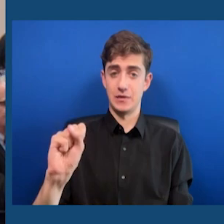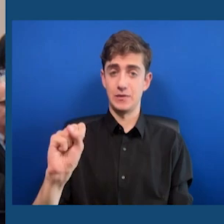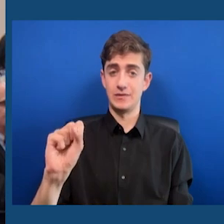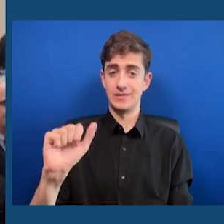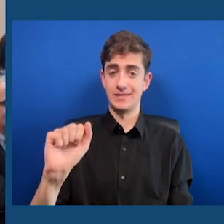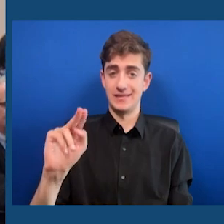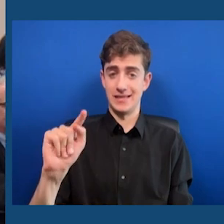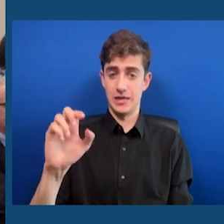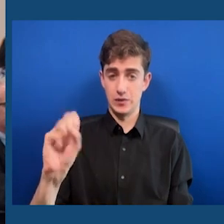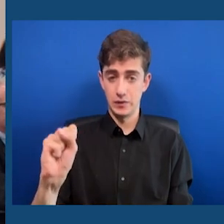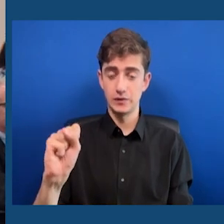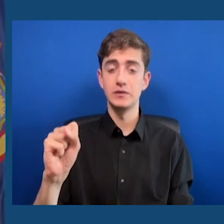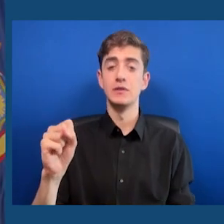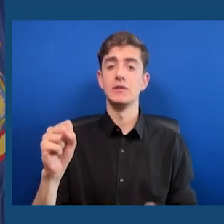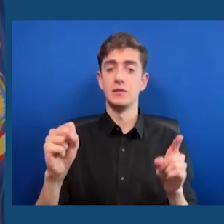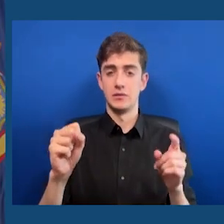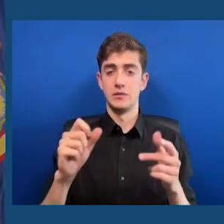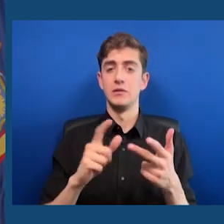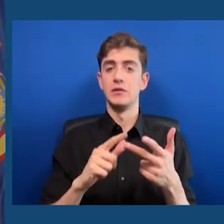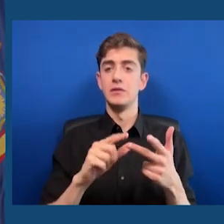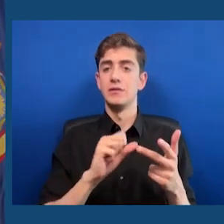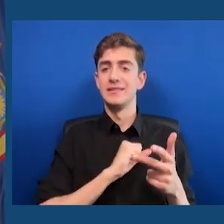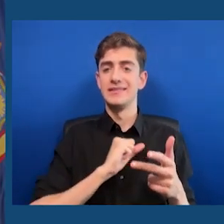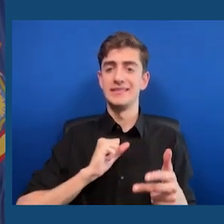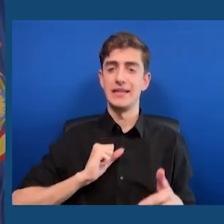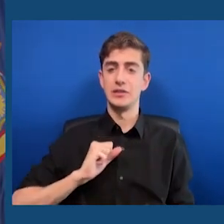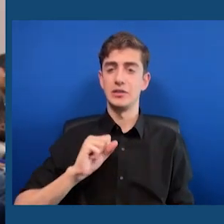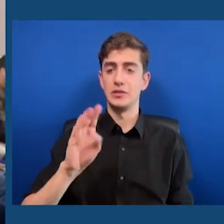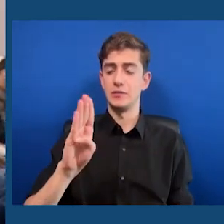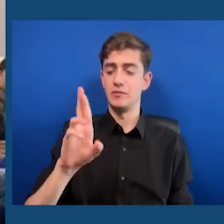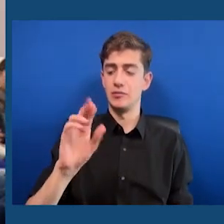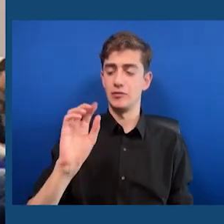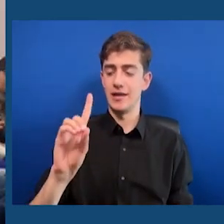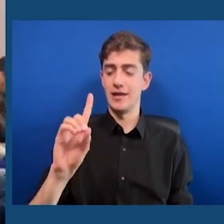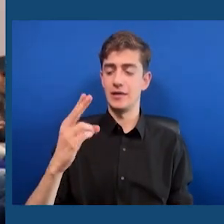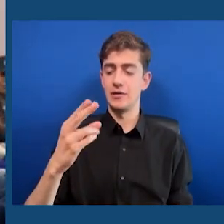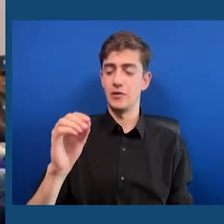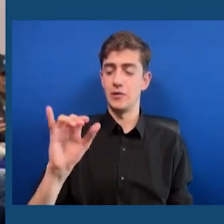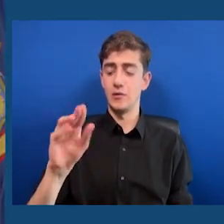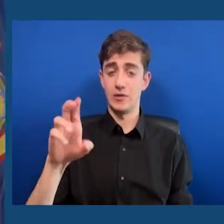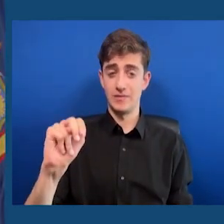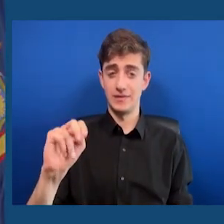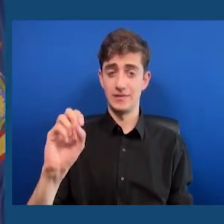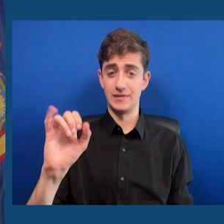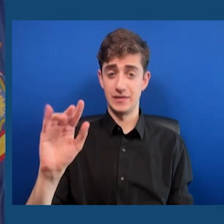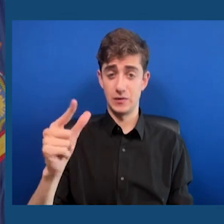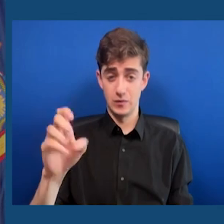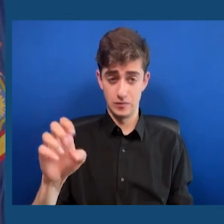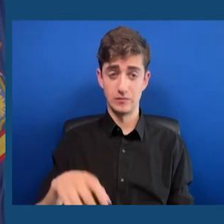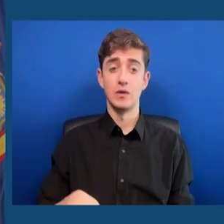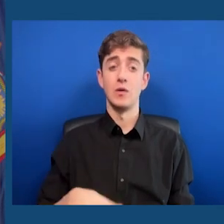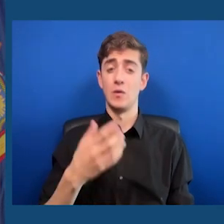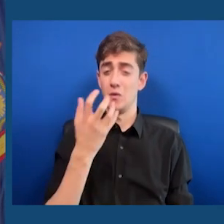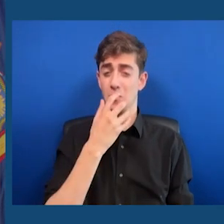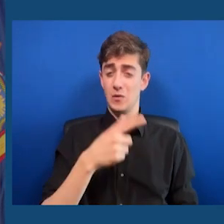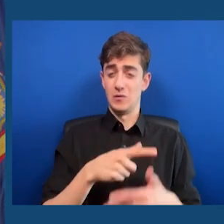Thank you. And Senator Brad Holman Siegel, please stand up.